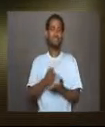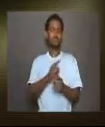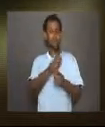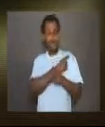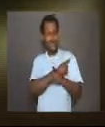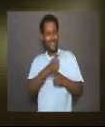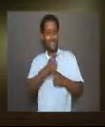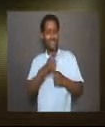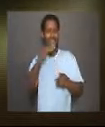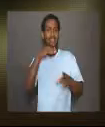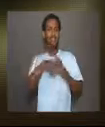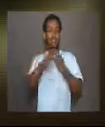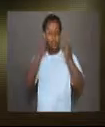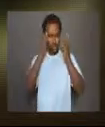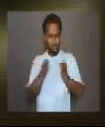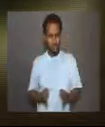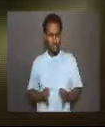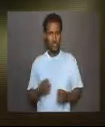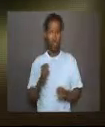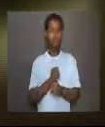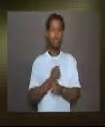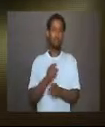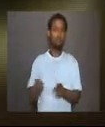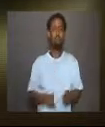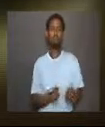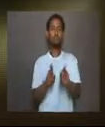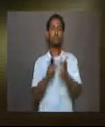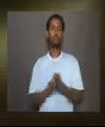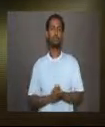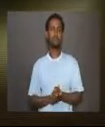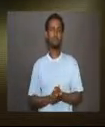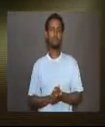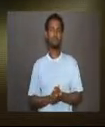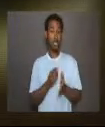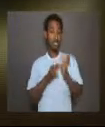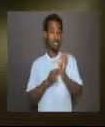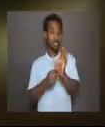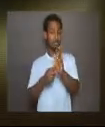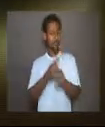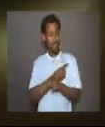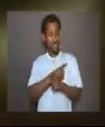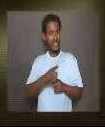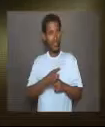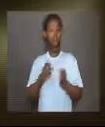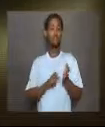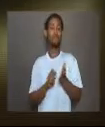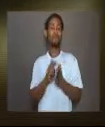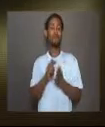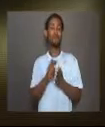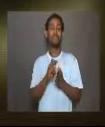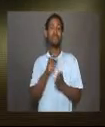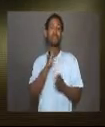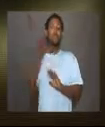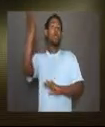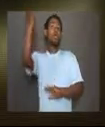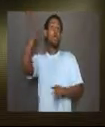directly in the decision-making process. An example of direct democracy is the